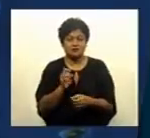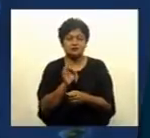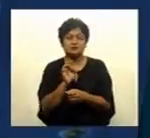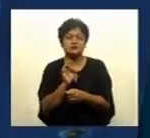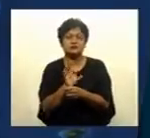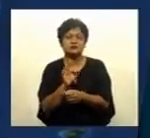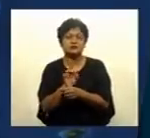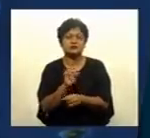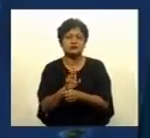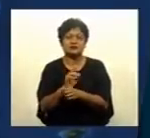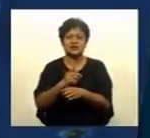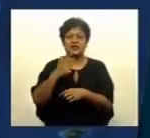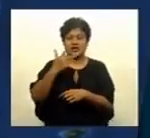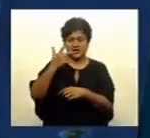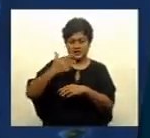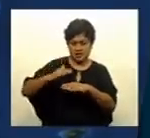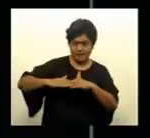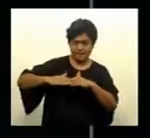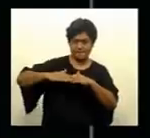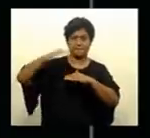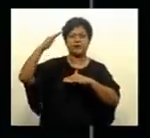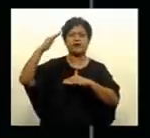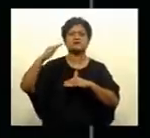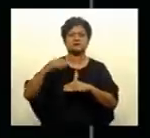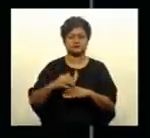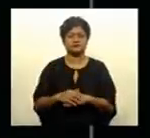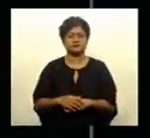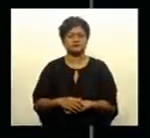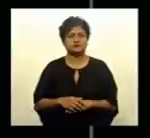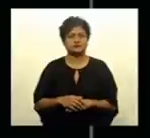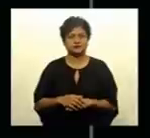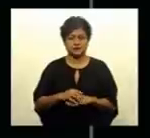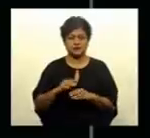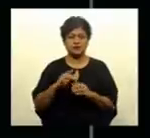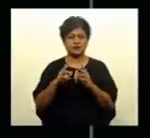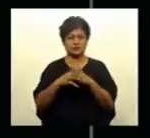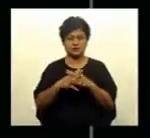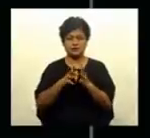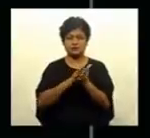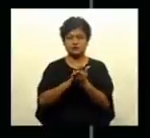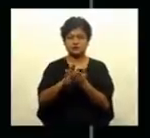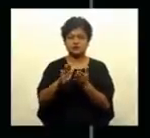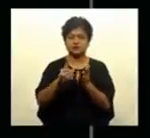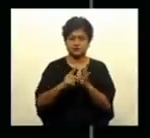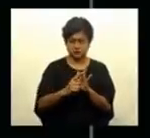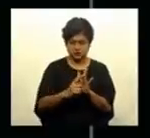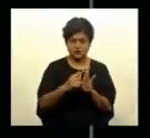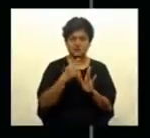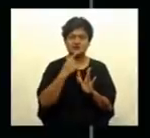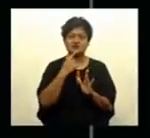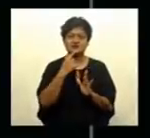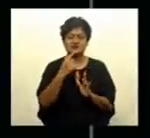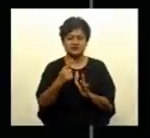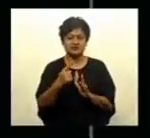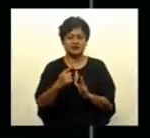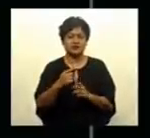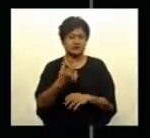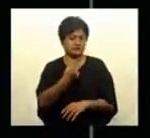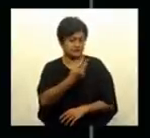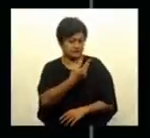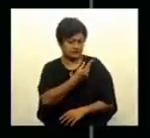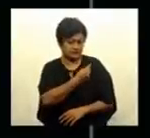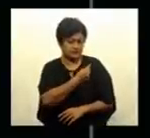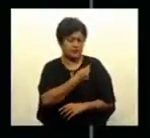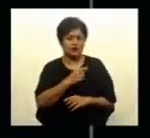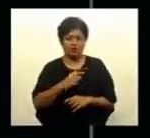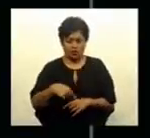and suggest that those 18 and above that. The World Health Organization's recommendations for Oxford AstraZeneca vaccines remain